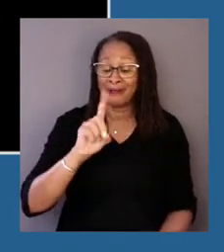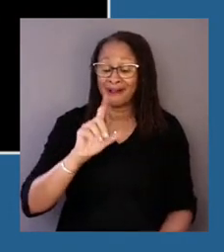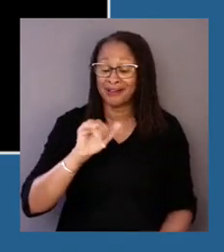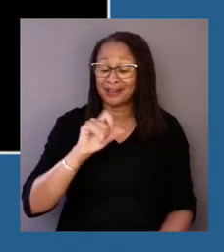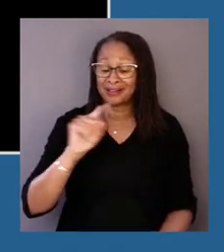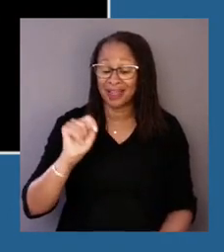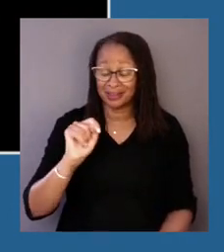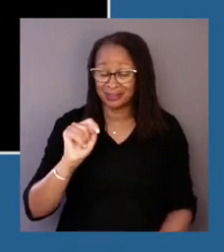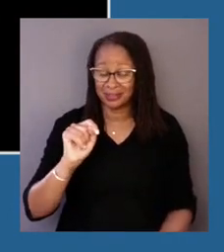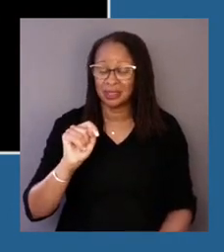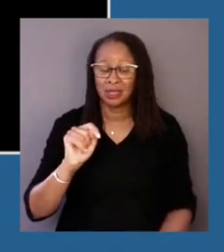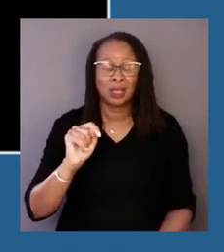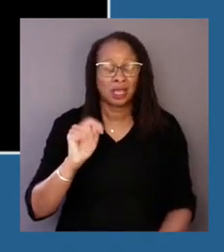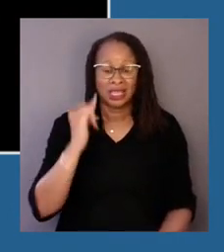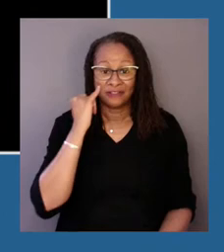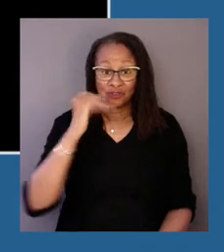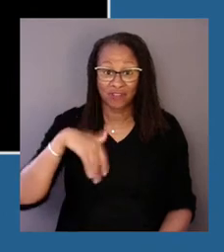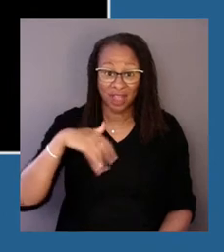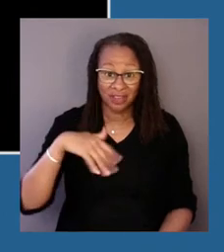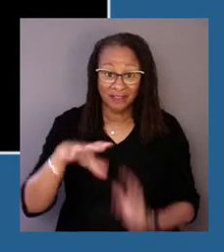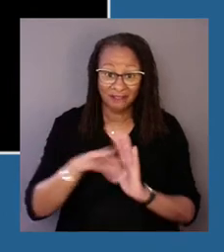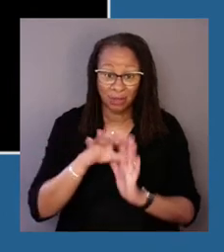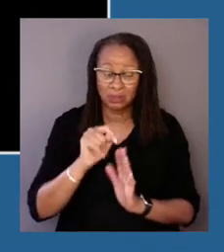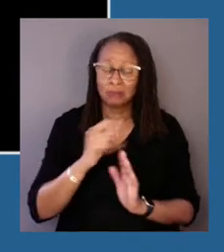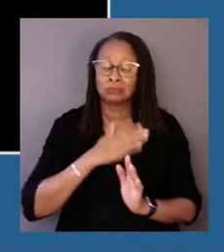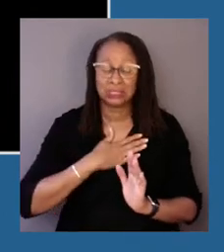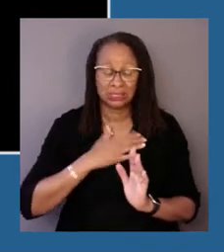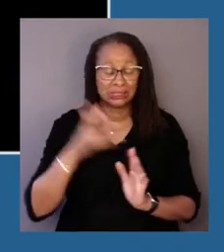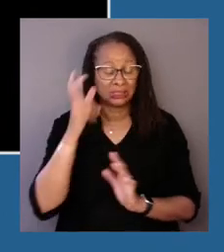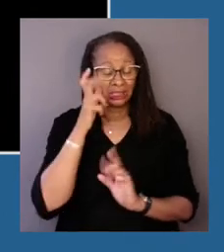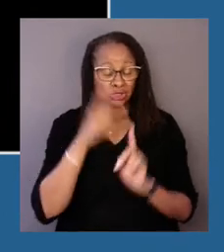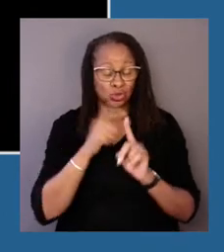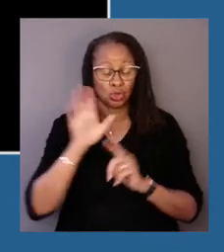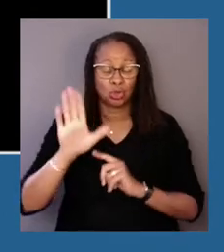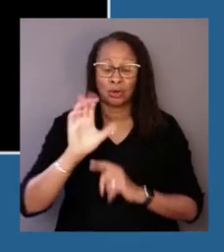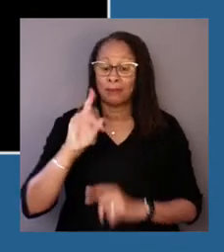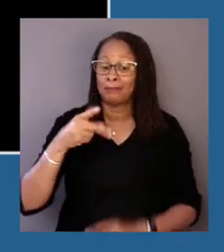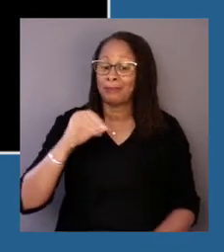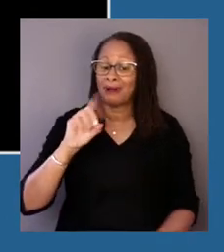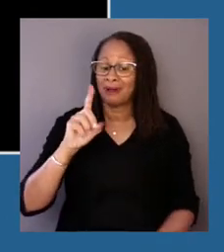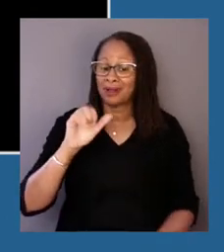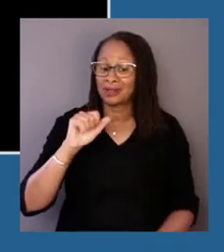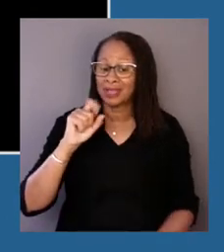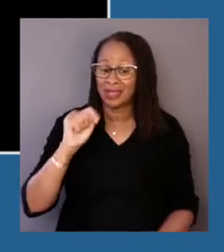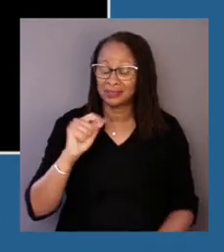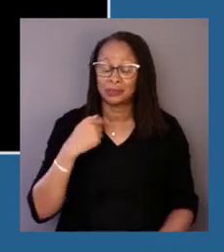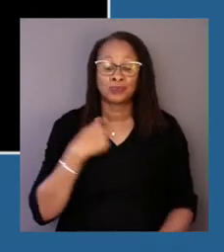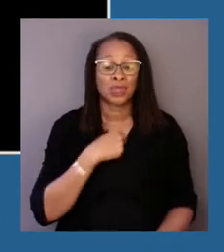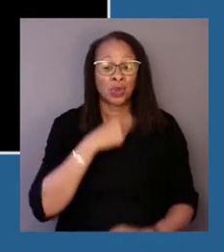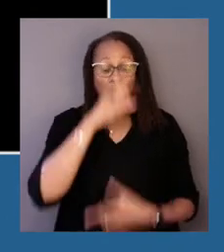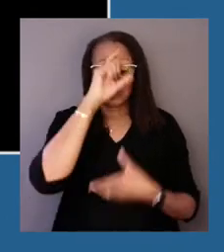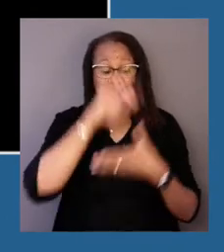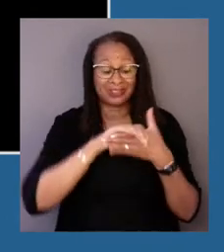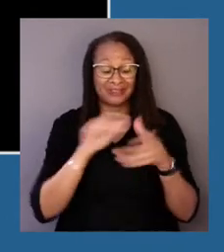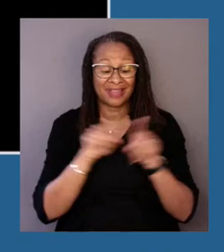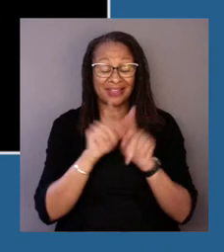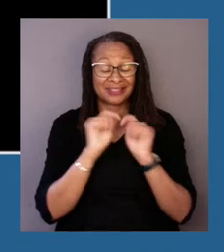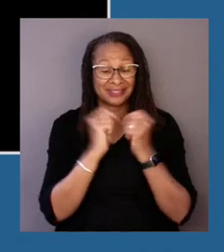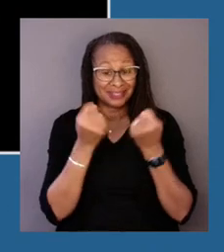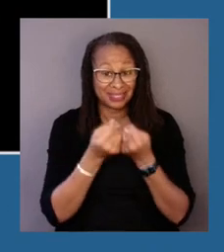already taken it in. And what we came to believe as a team was that